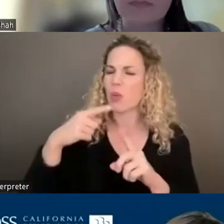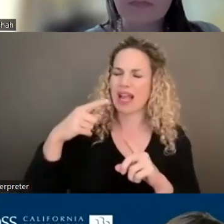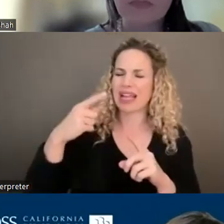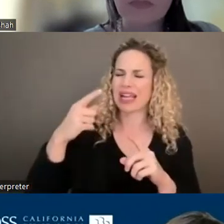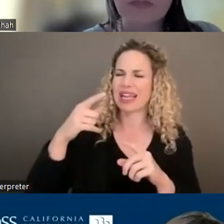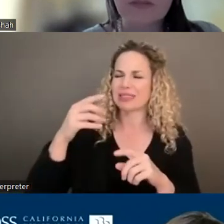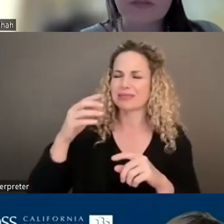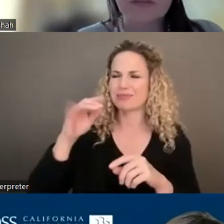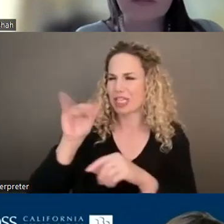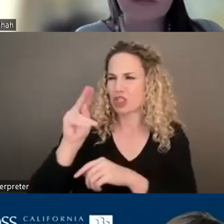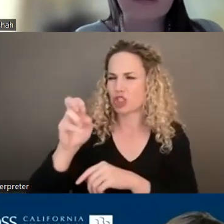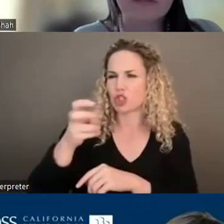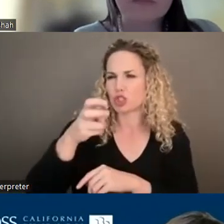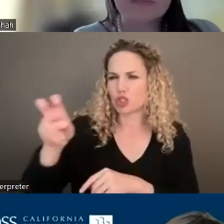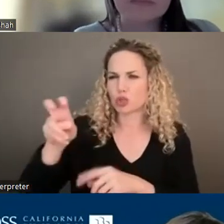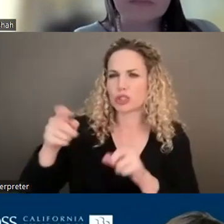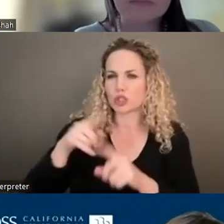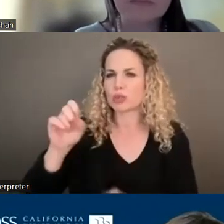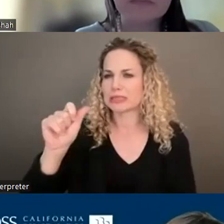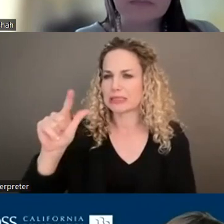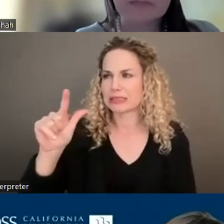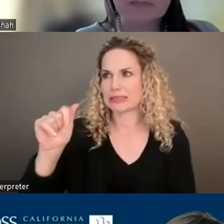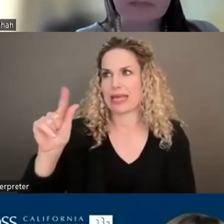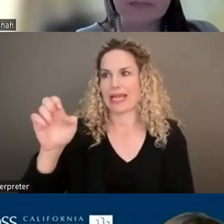switch it over to the stage 1.